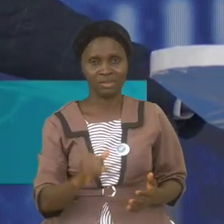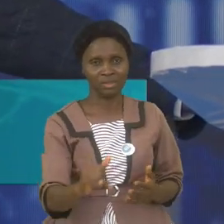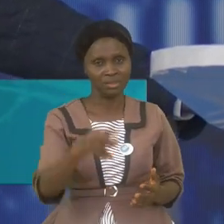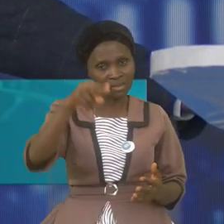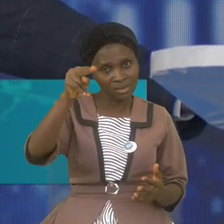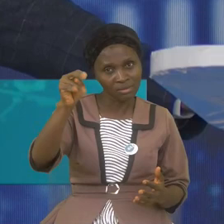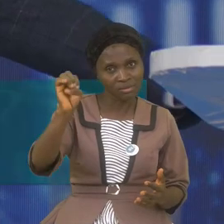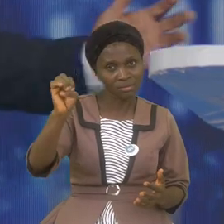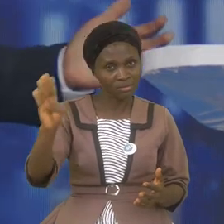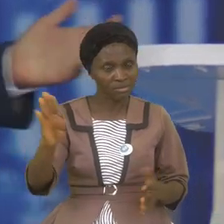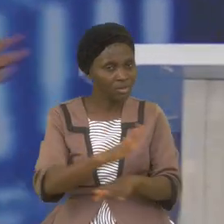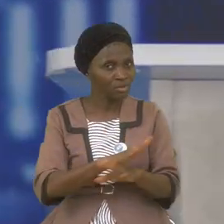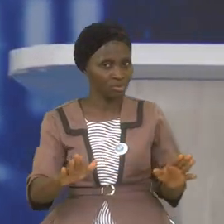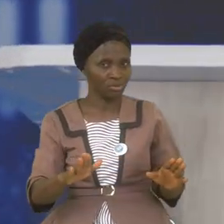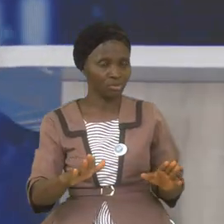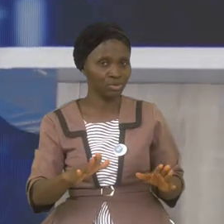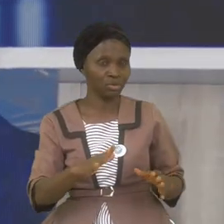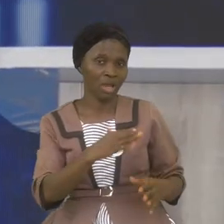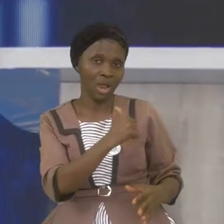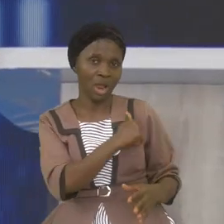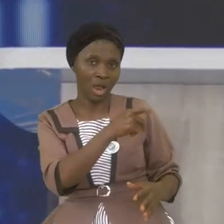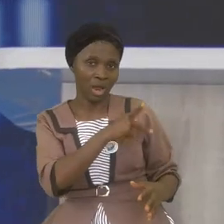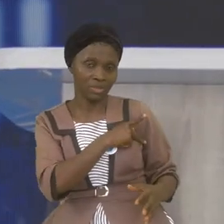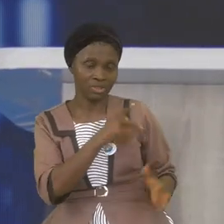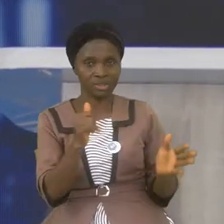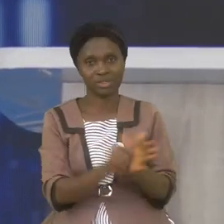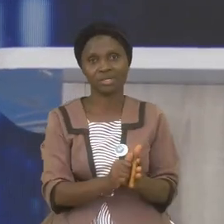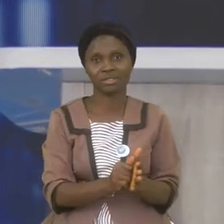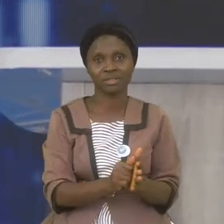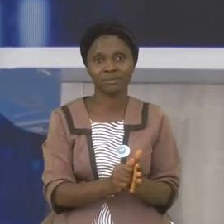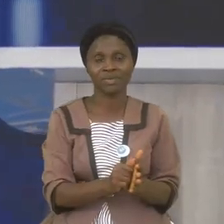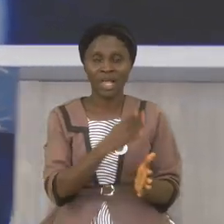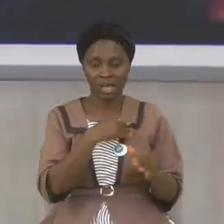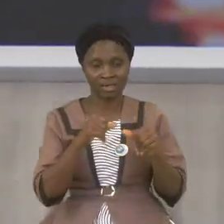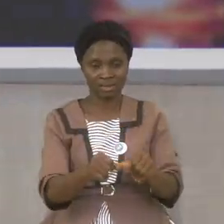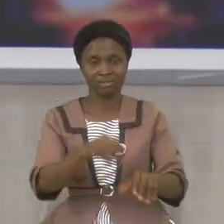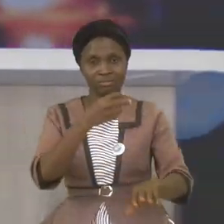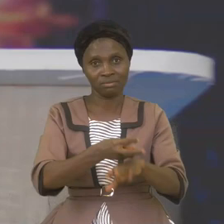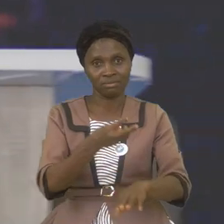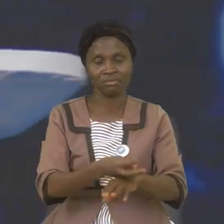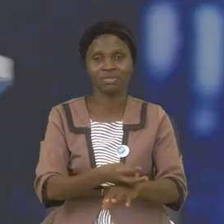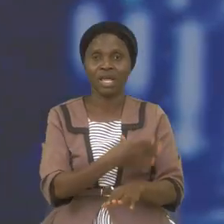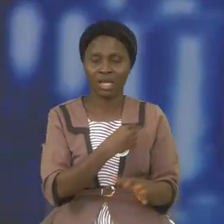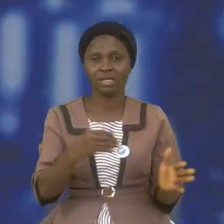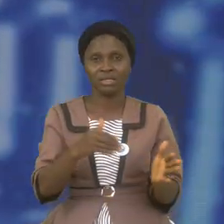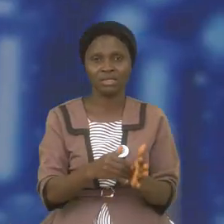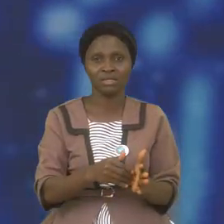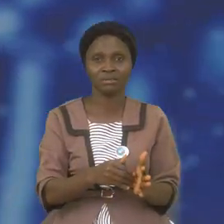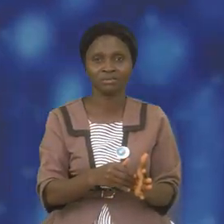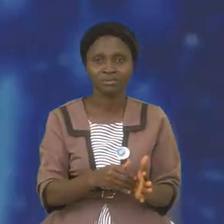the same. And then in chapter 2, he was so frustrated that he said, I'm going to destroy